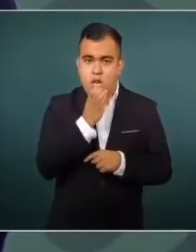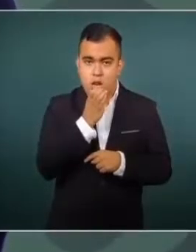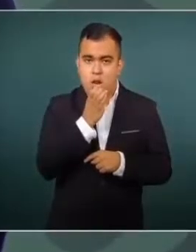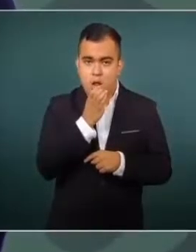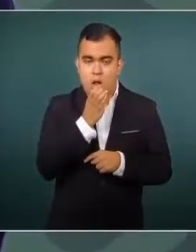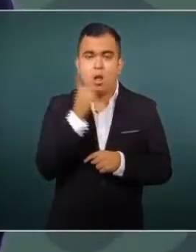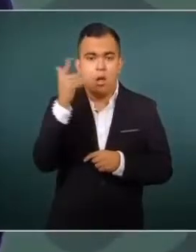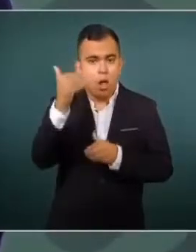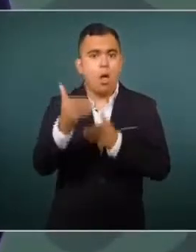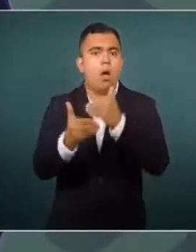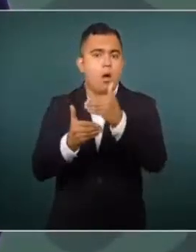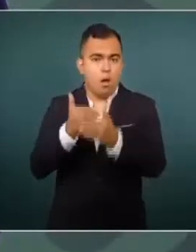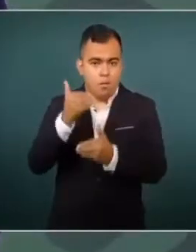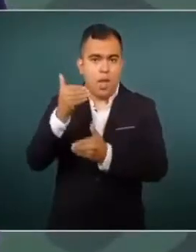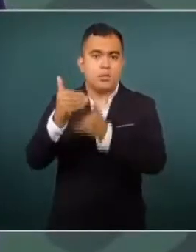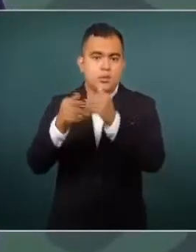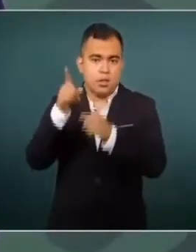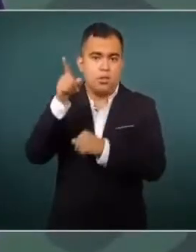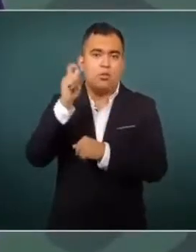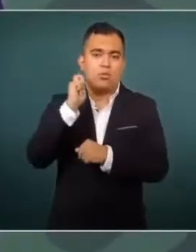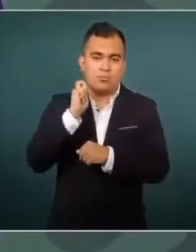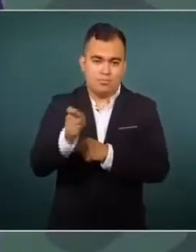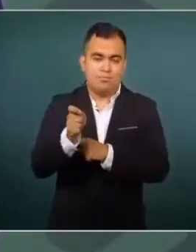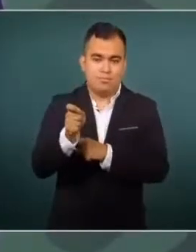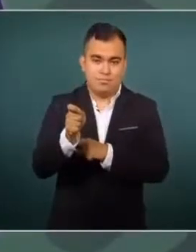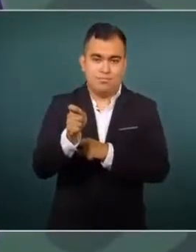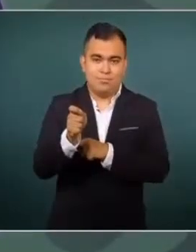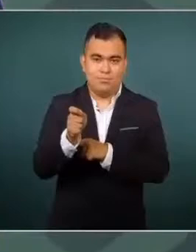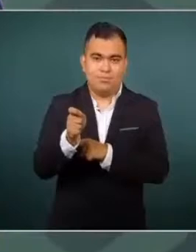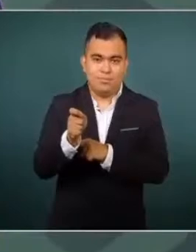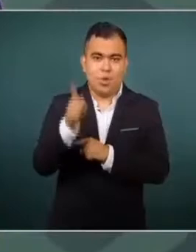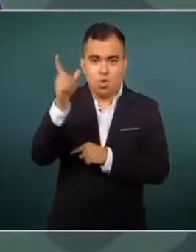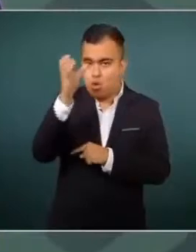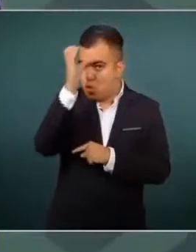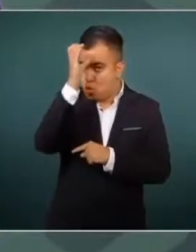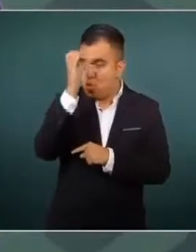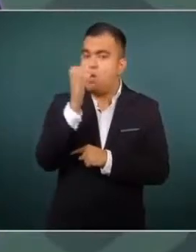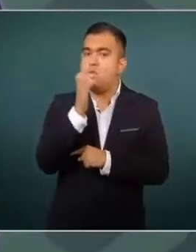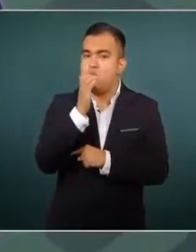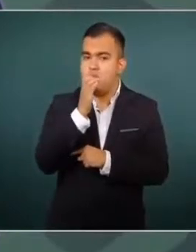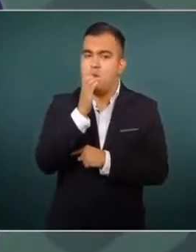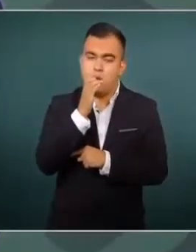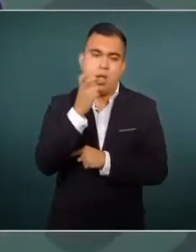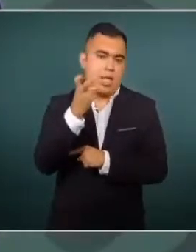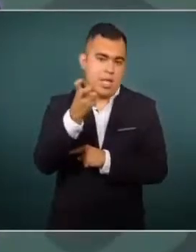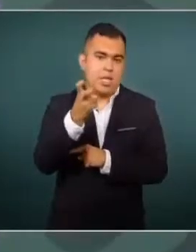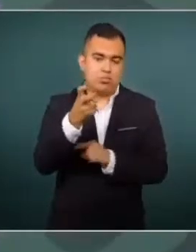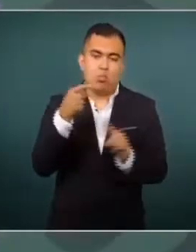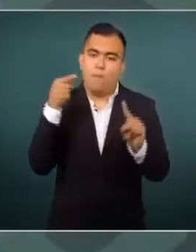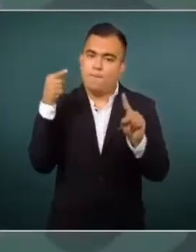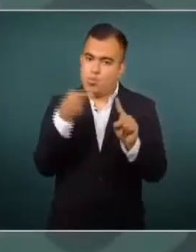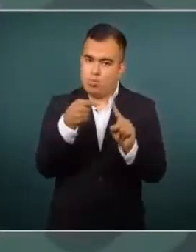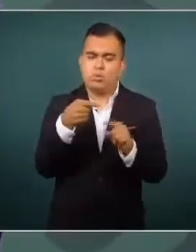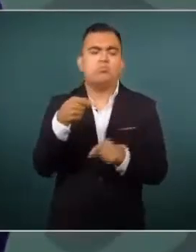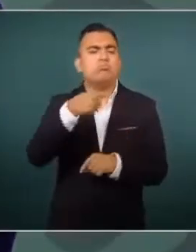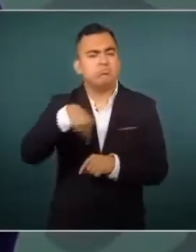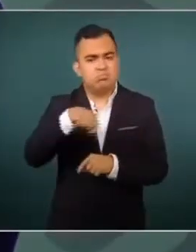Se ha avanzado mucho en Coahuila con este propósito y